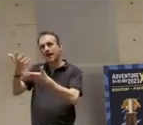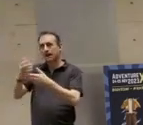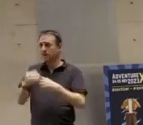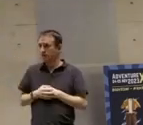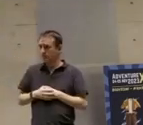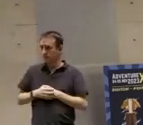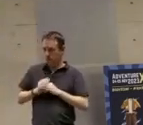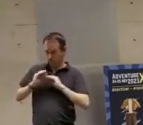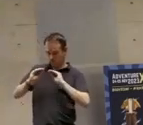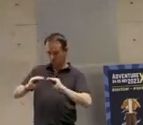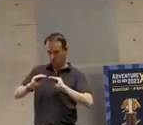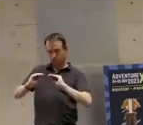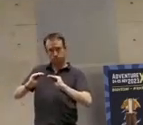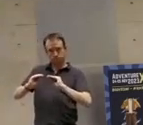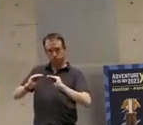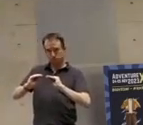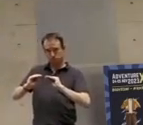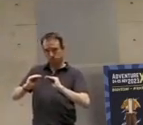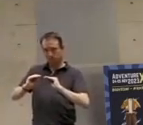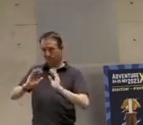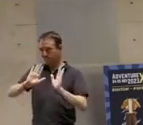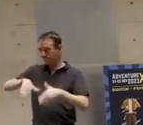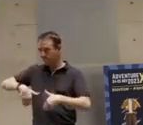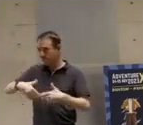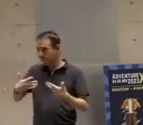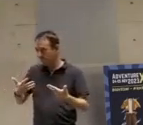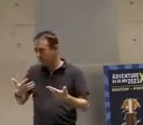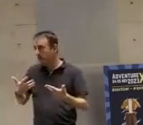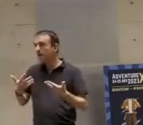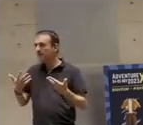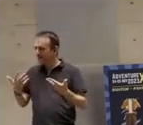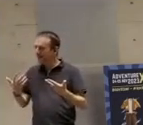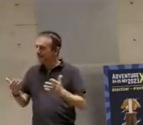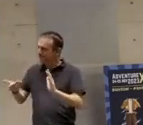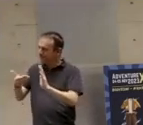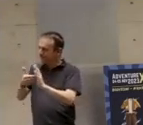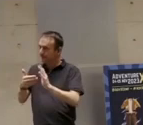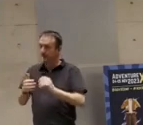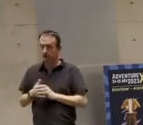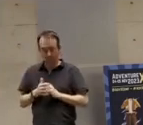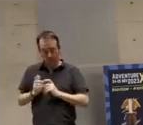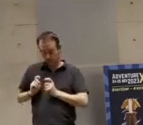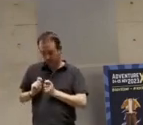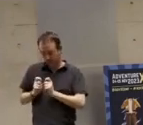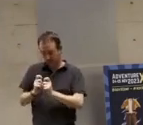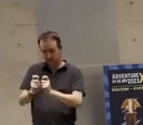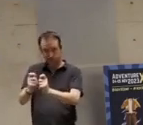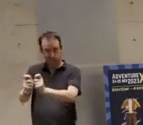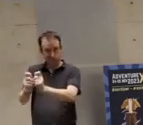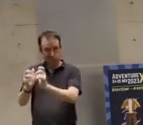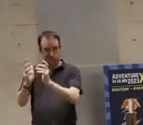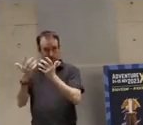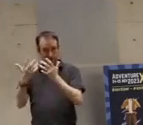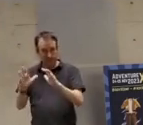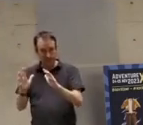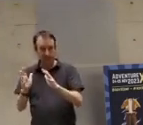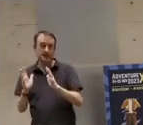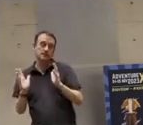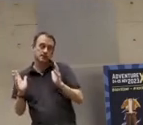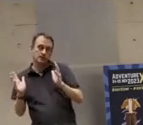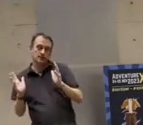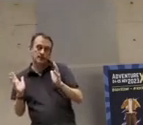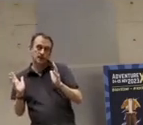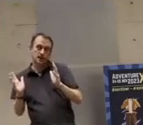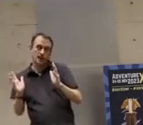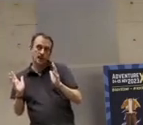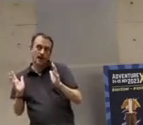this stuff. So we made all of these changes, and I mean, I wouldn't be sitting talking to you if it